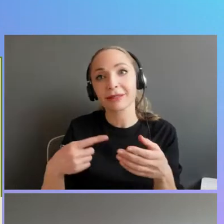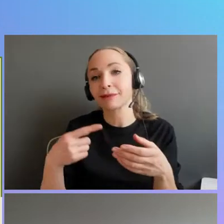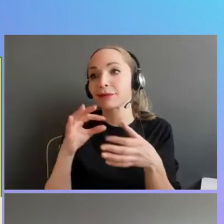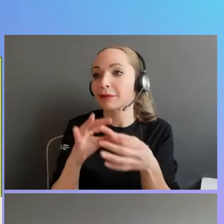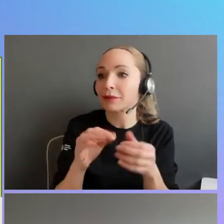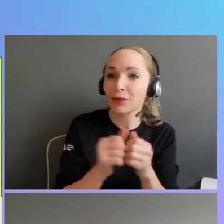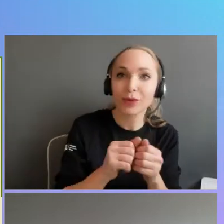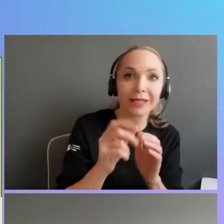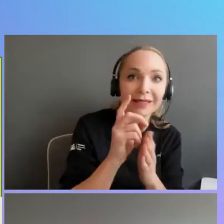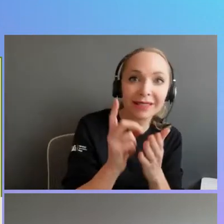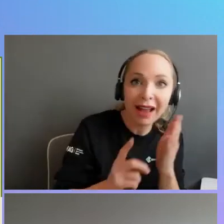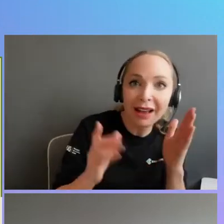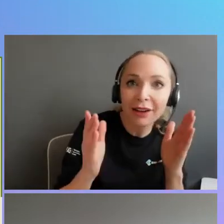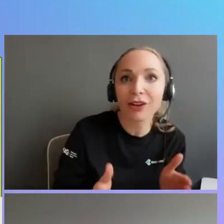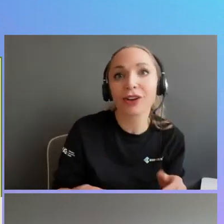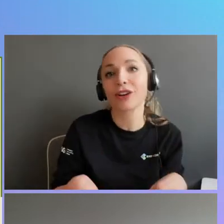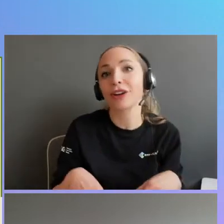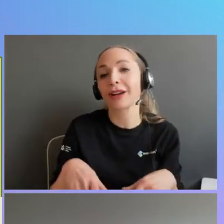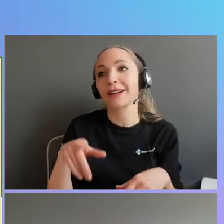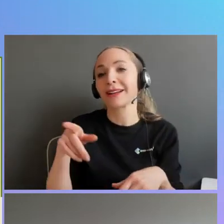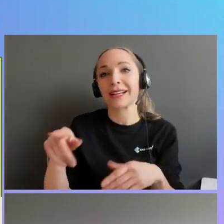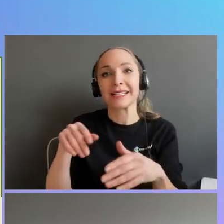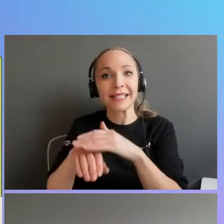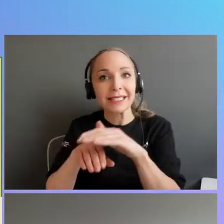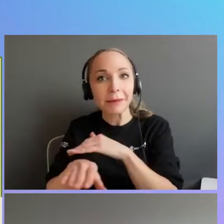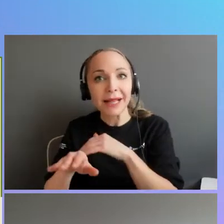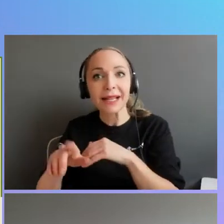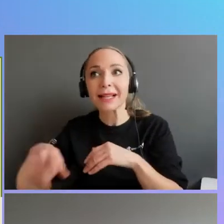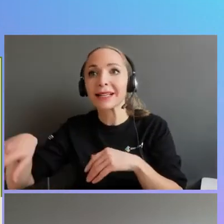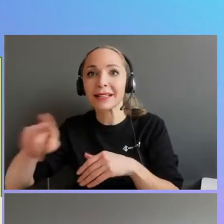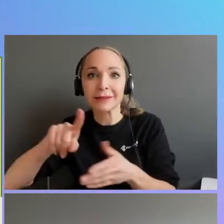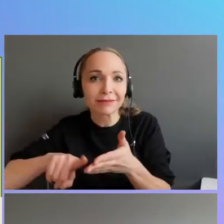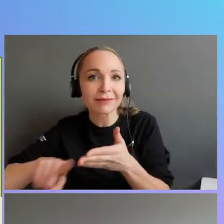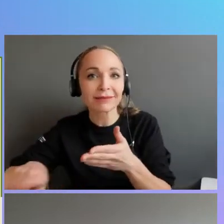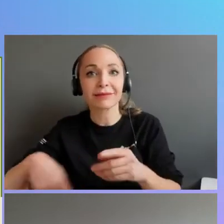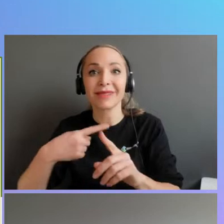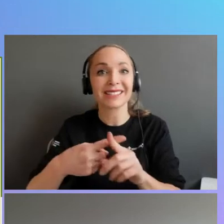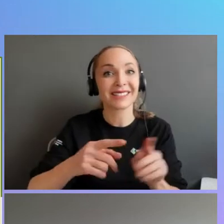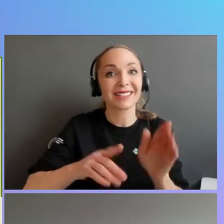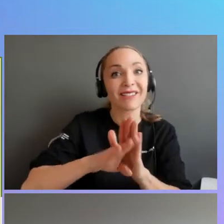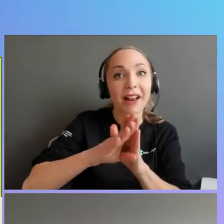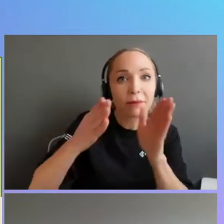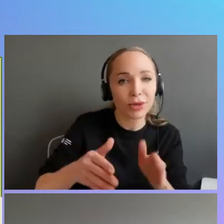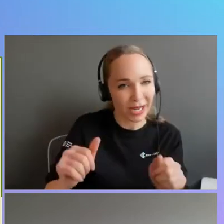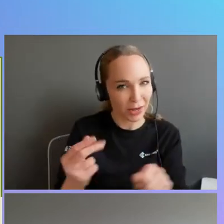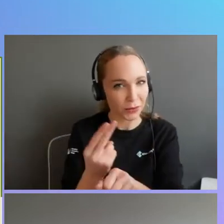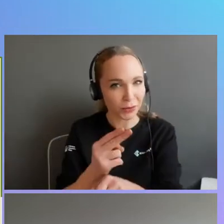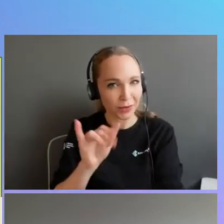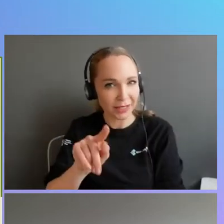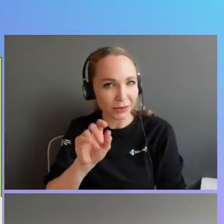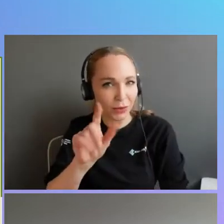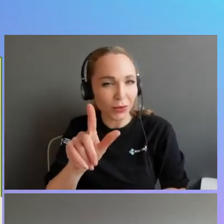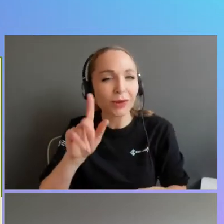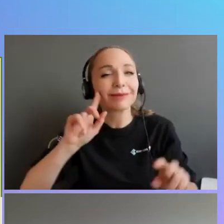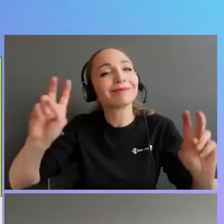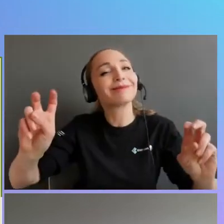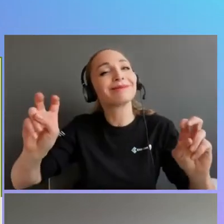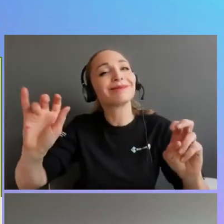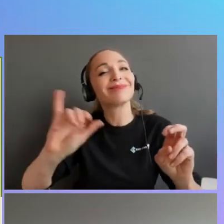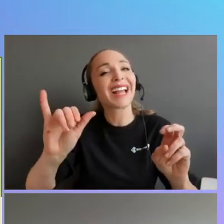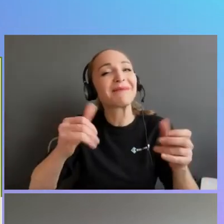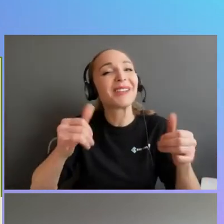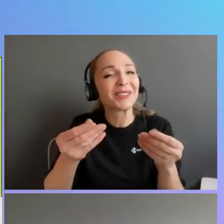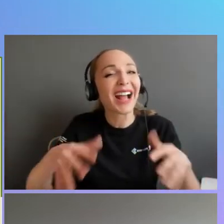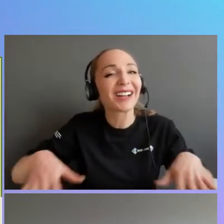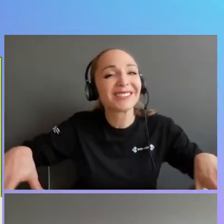designers, accessibility champions, and developers. It helps provide a playground which can be